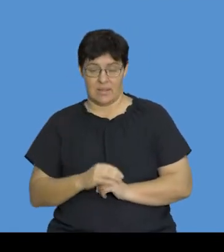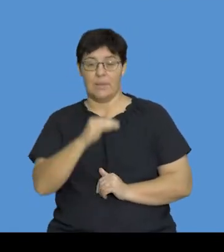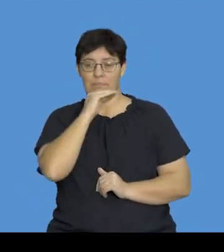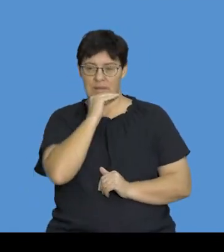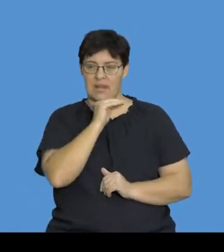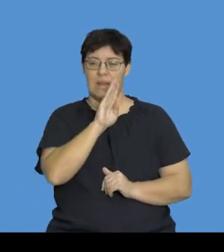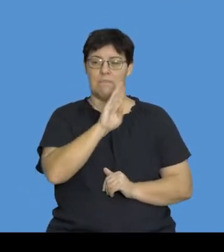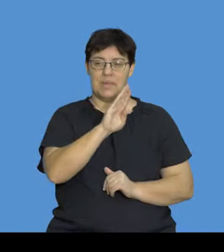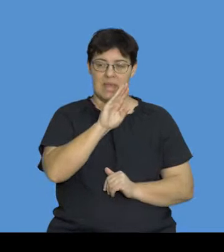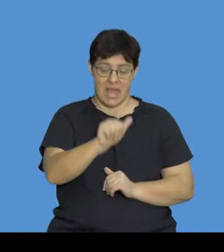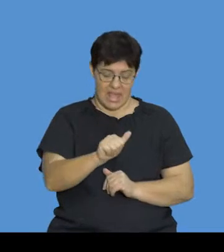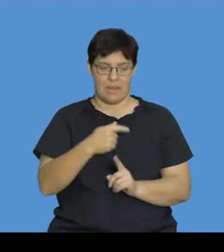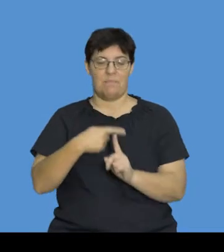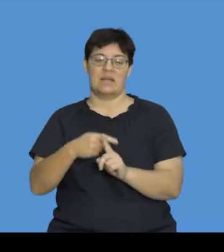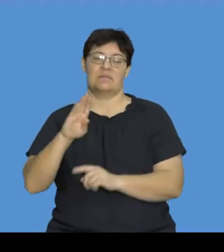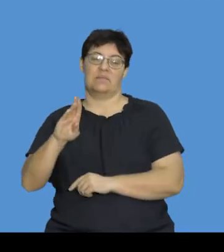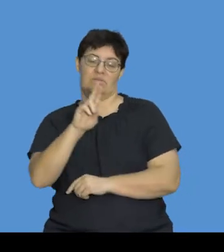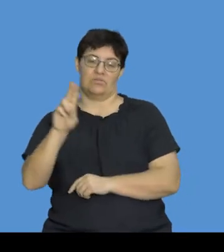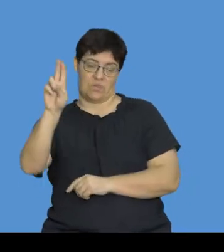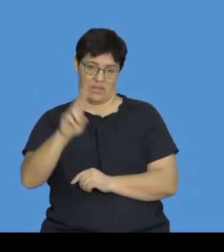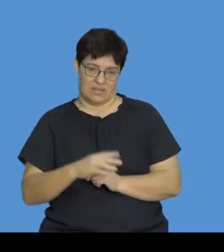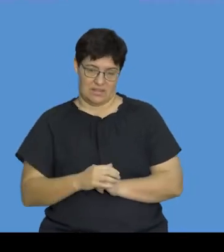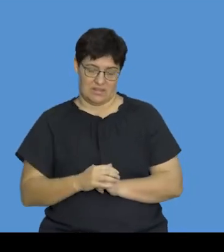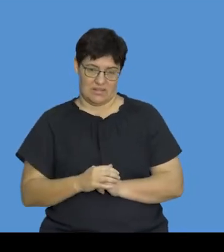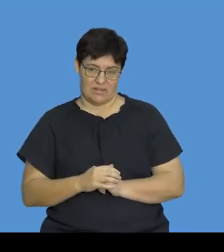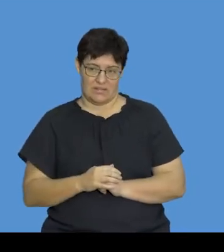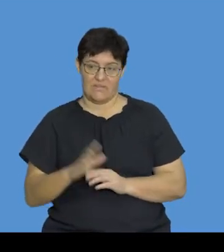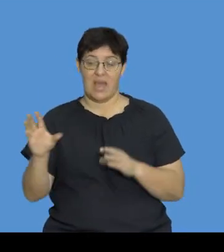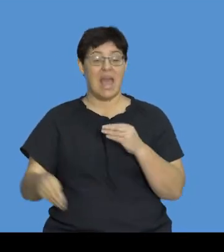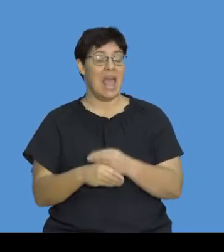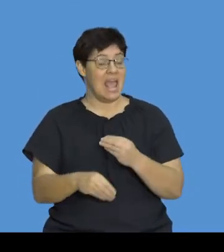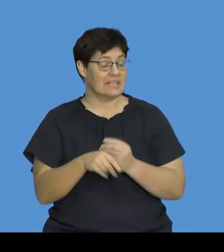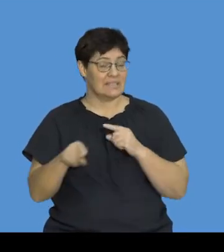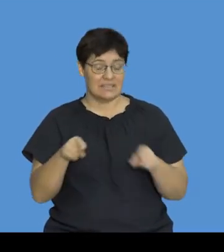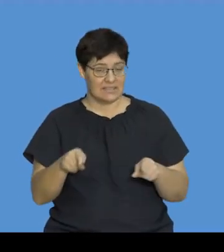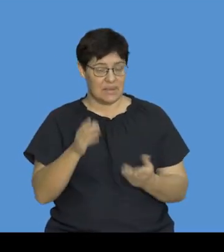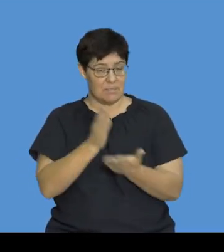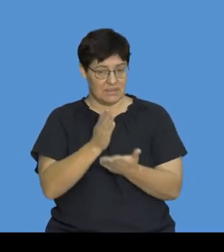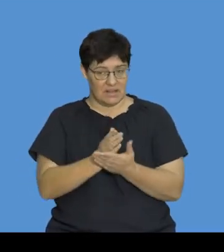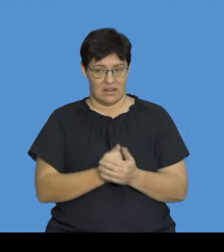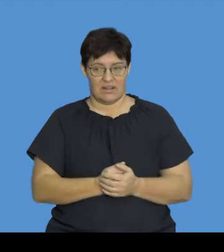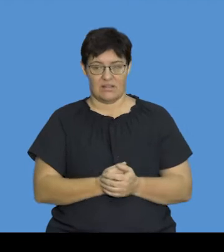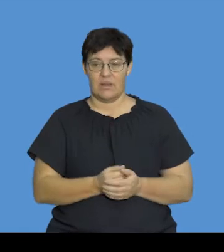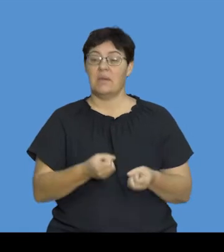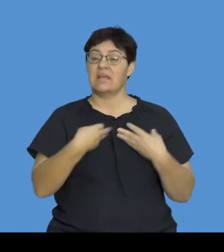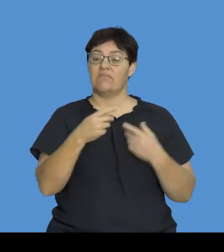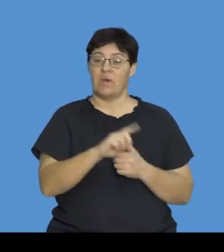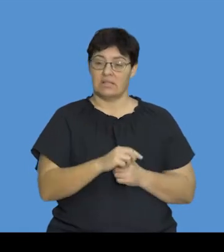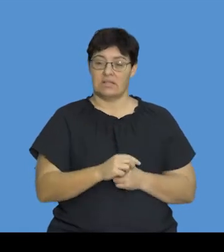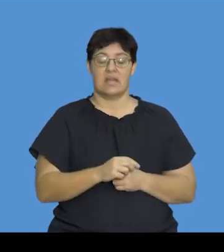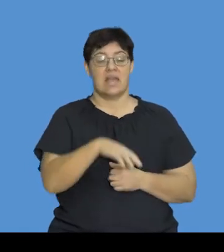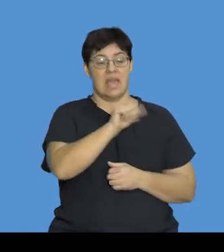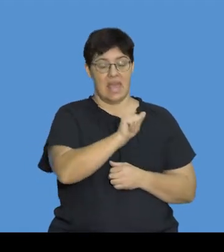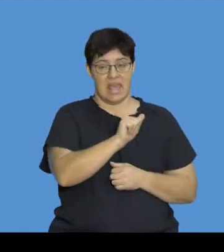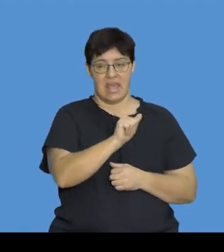BA and B squared. So if you add your like terms in the middle, it then gives me